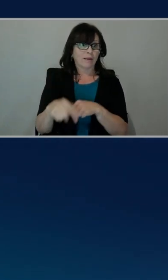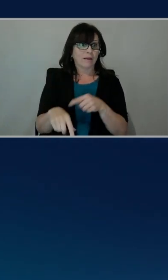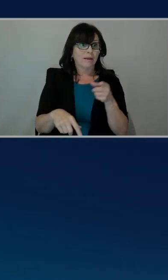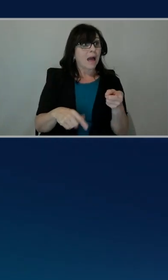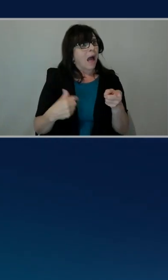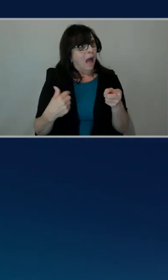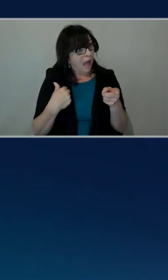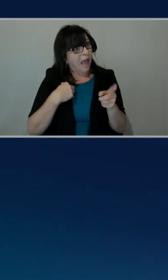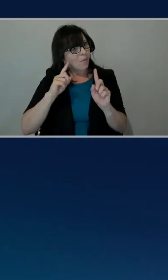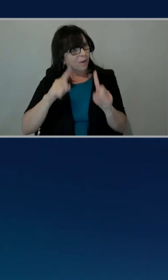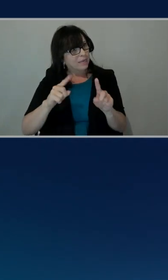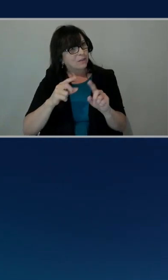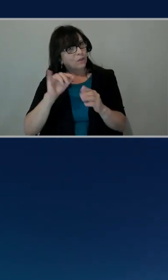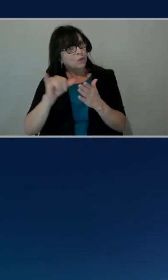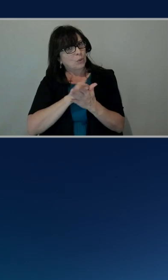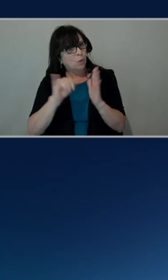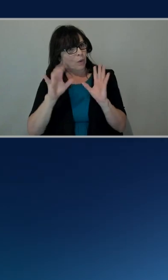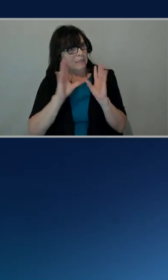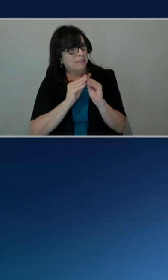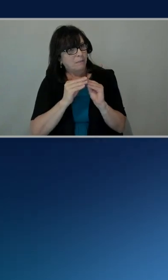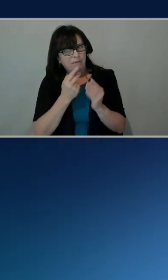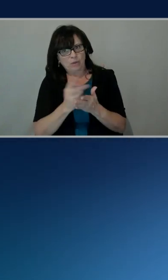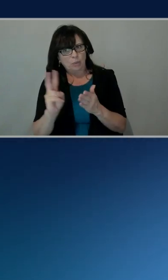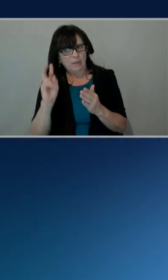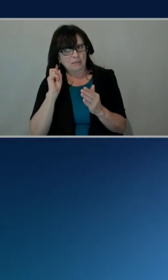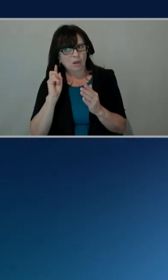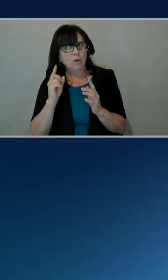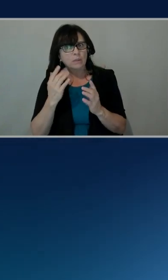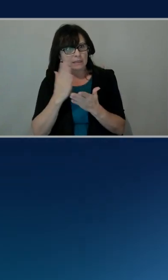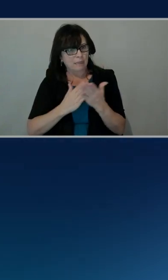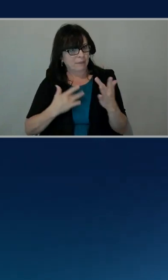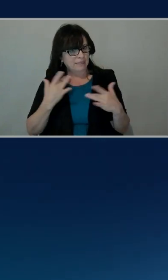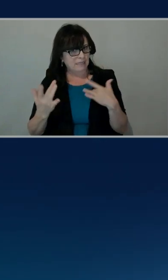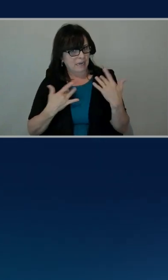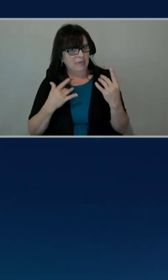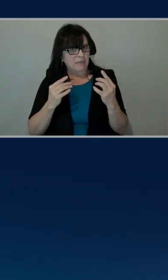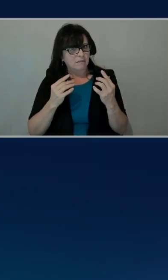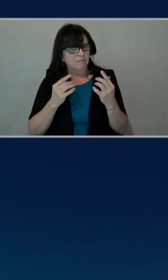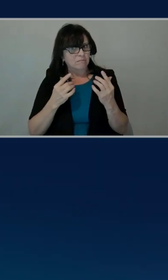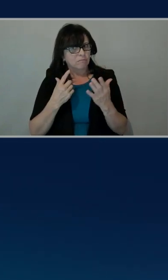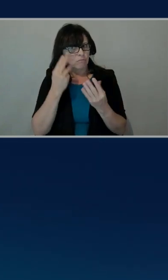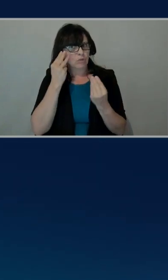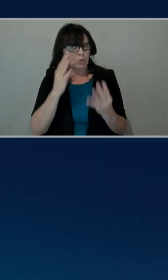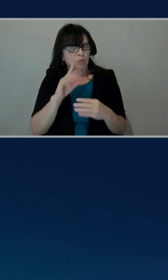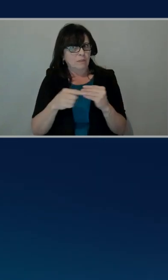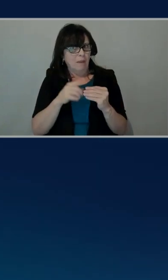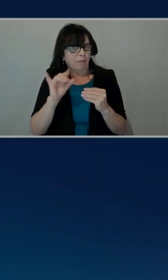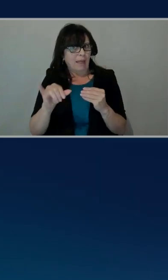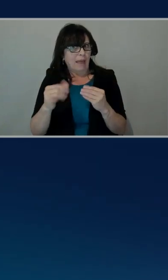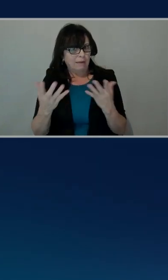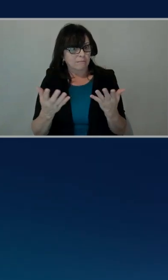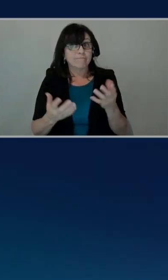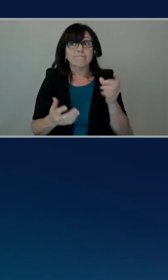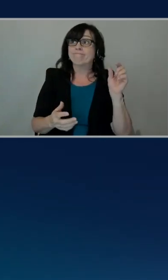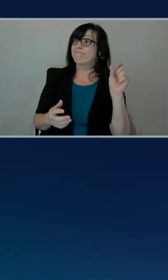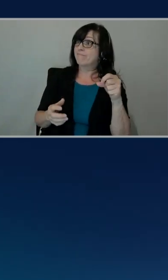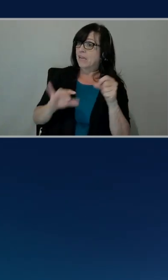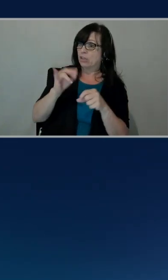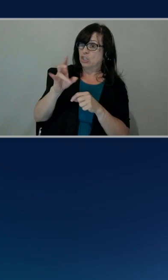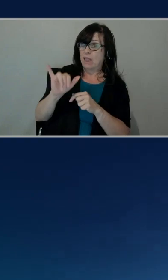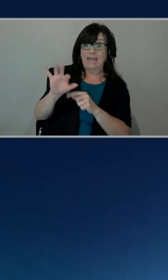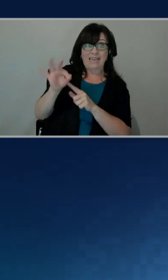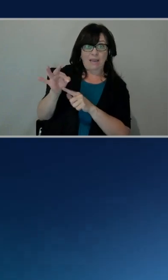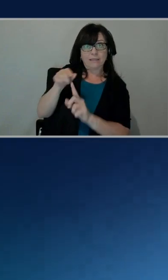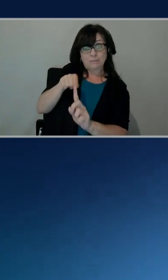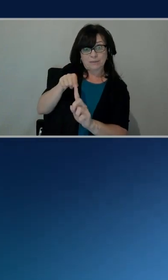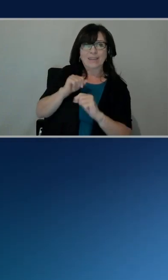Summit, a few weeks ago. There was some exciting news from Graviton around that time There period. was. So July 9th, to be specific,